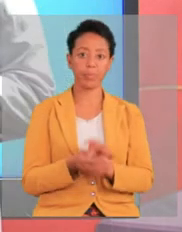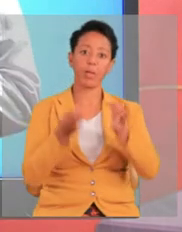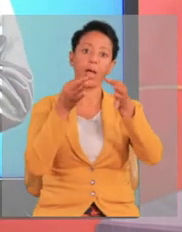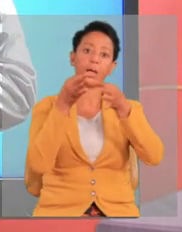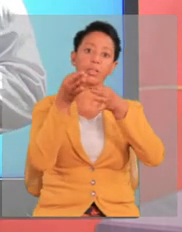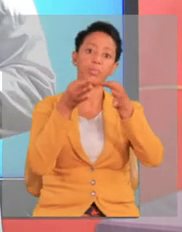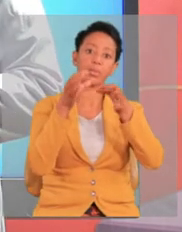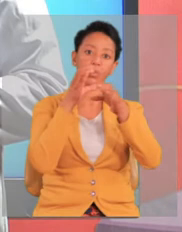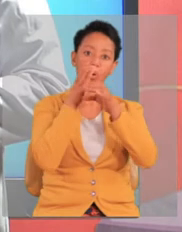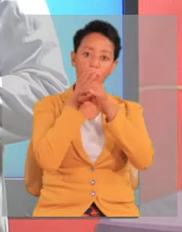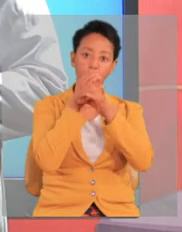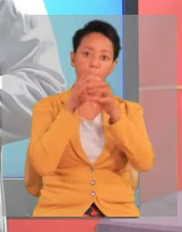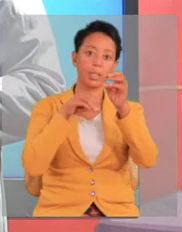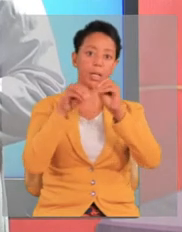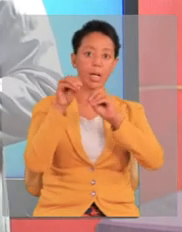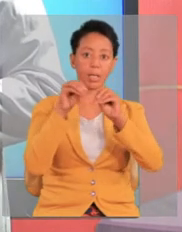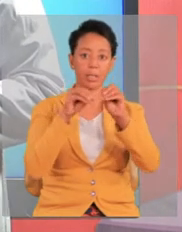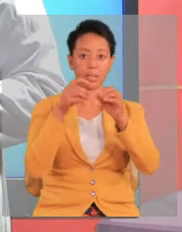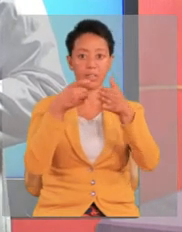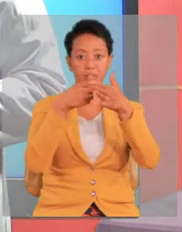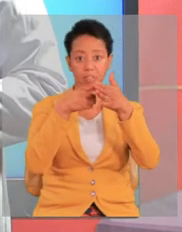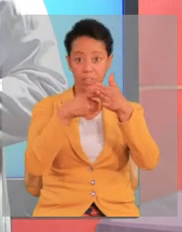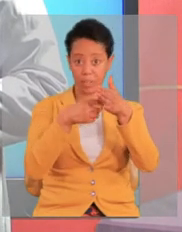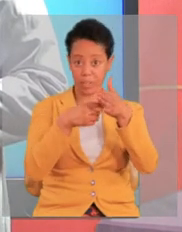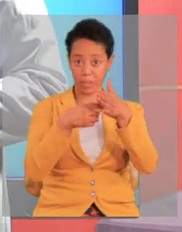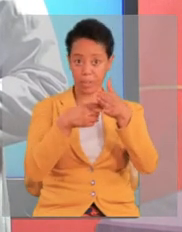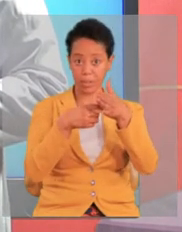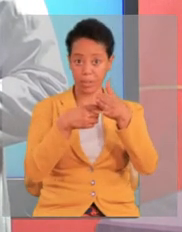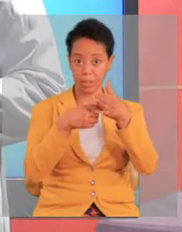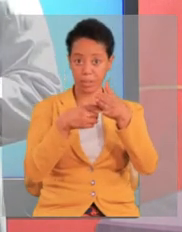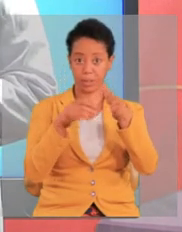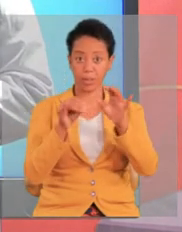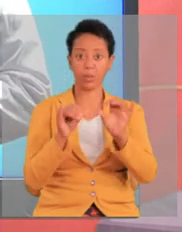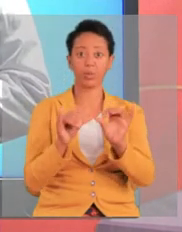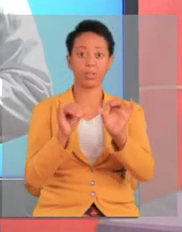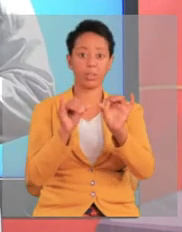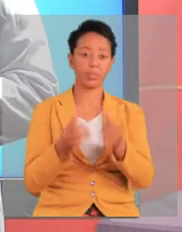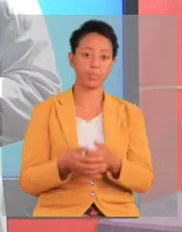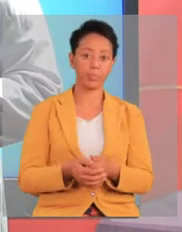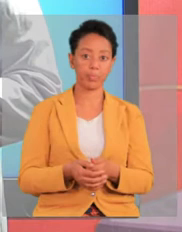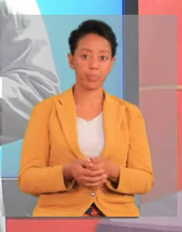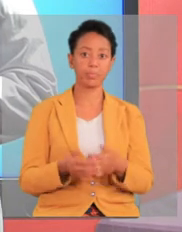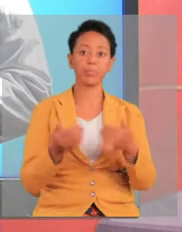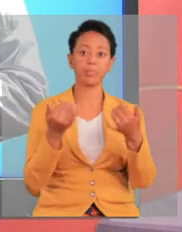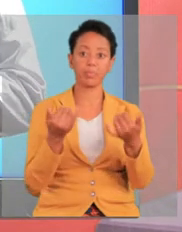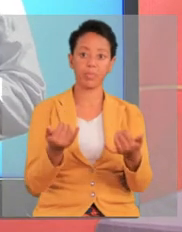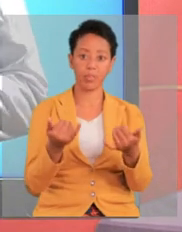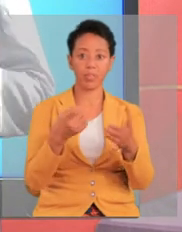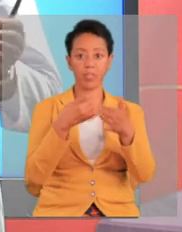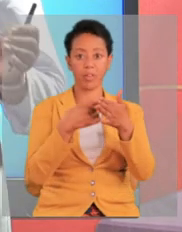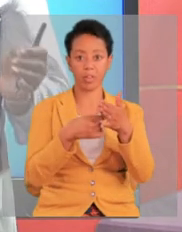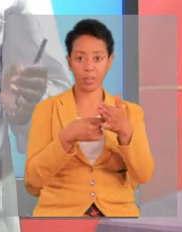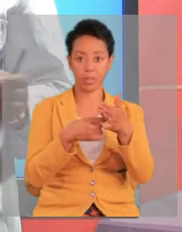express completed action whose effect is still now, whose effect